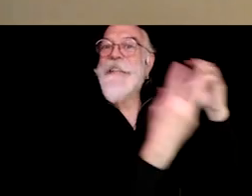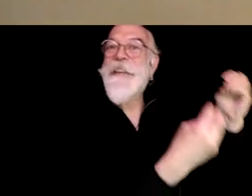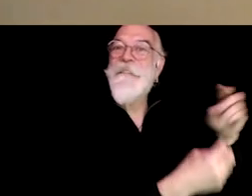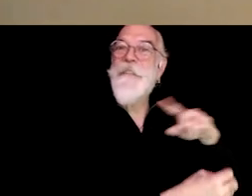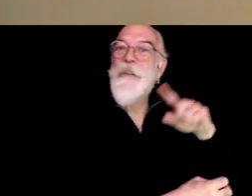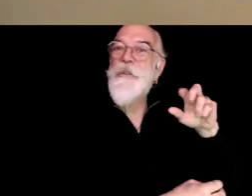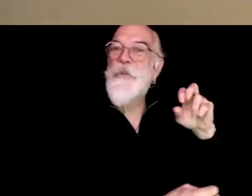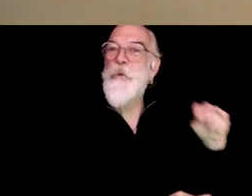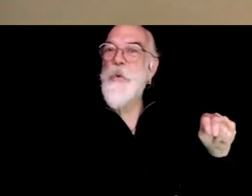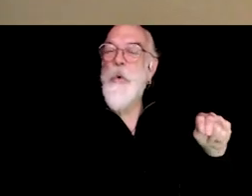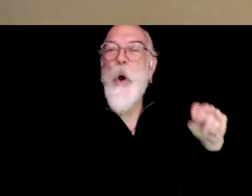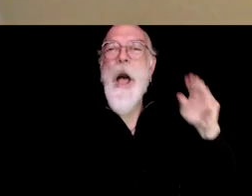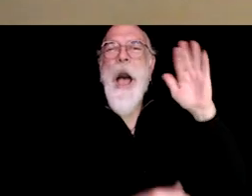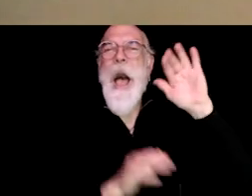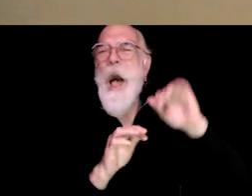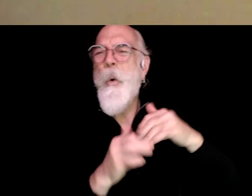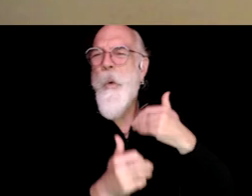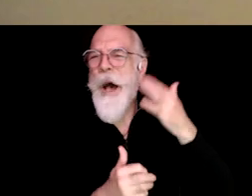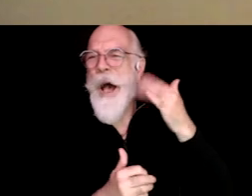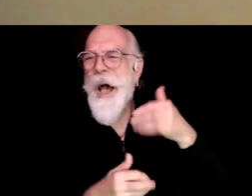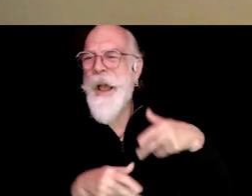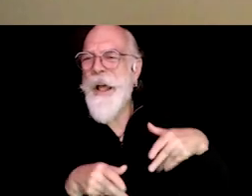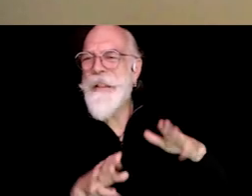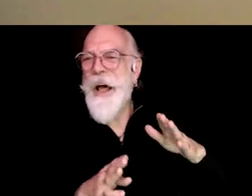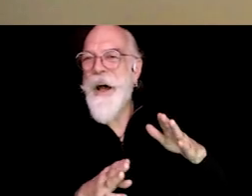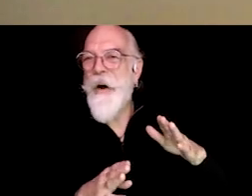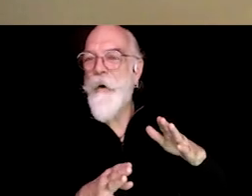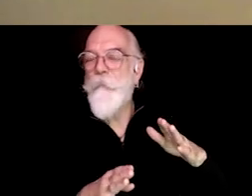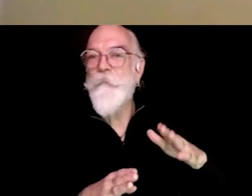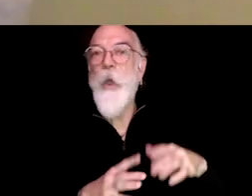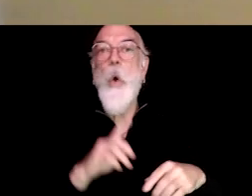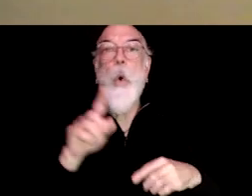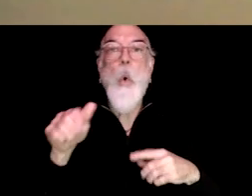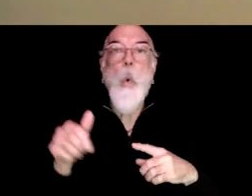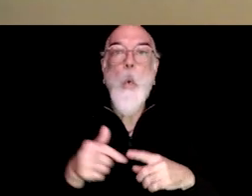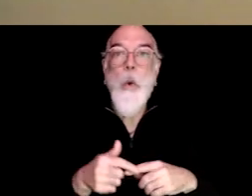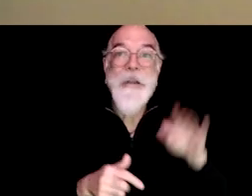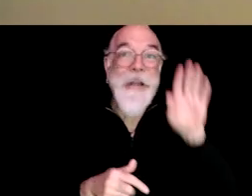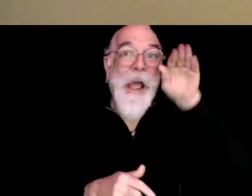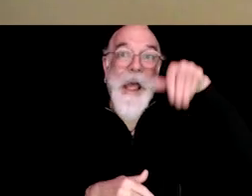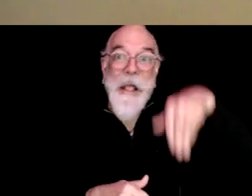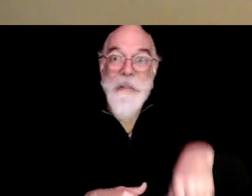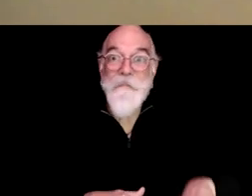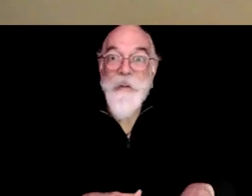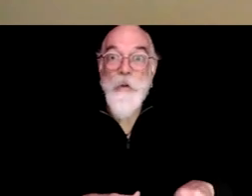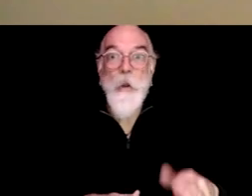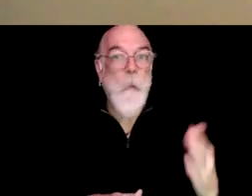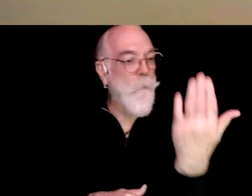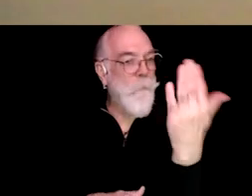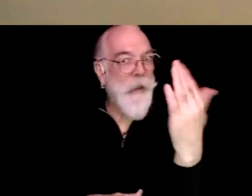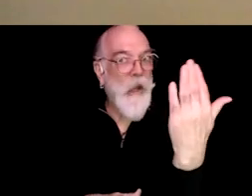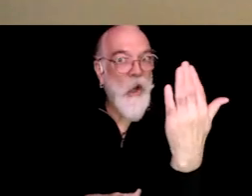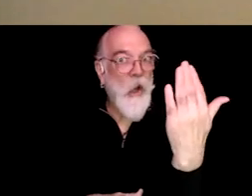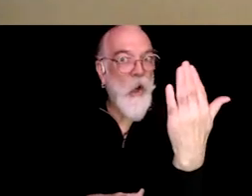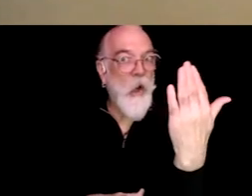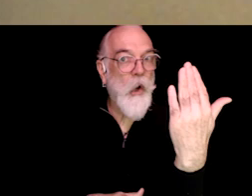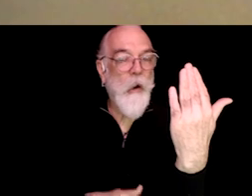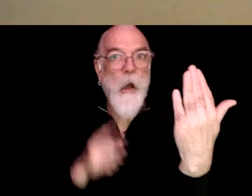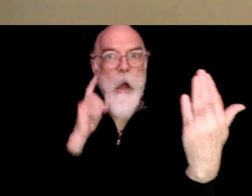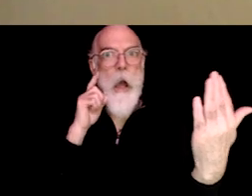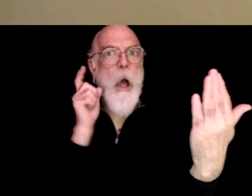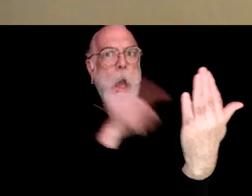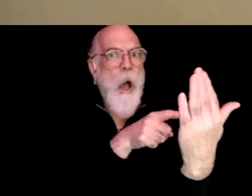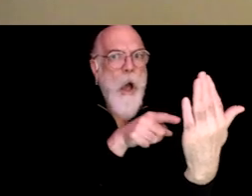could identify a mark on its face in a mirror. And they thought that